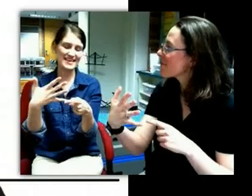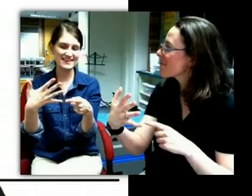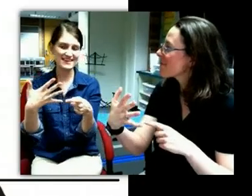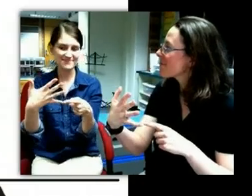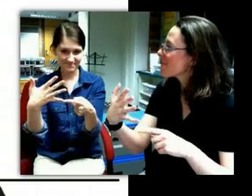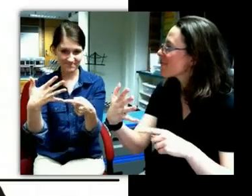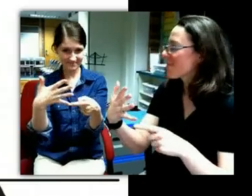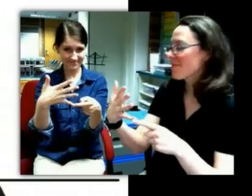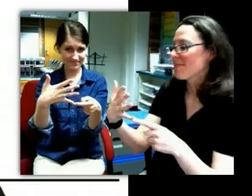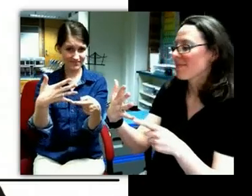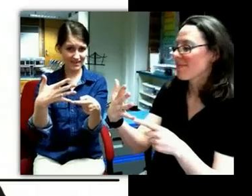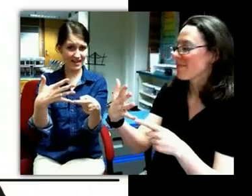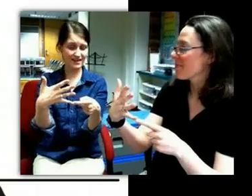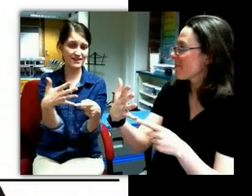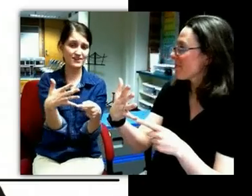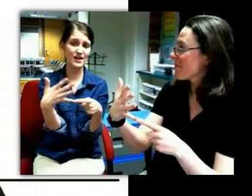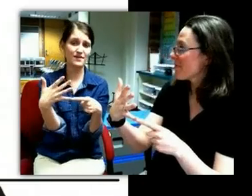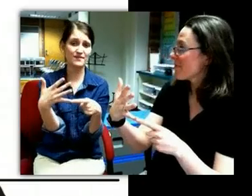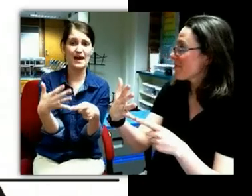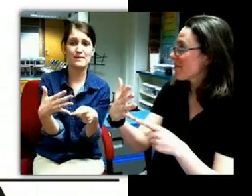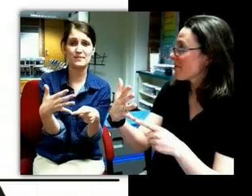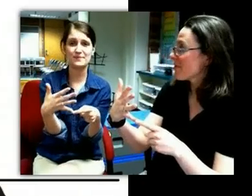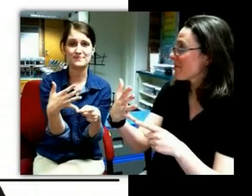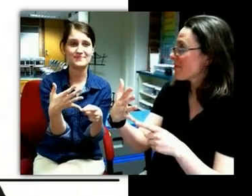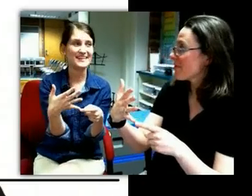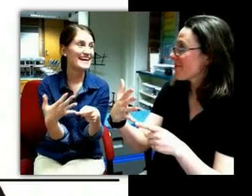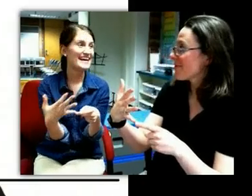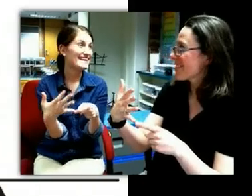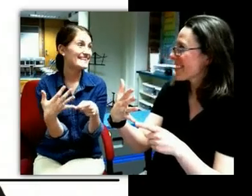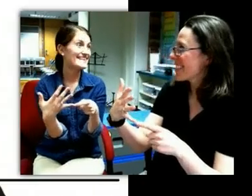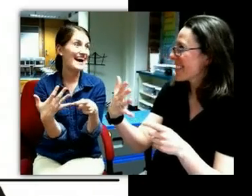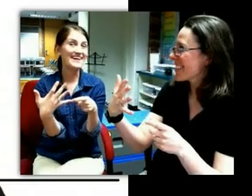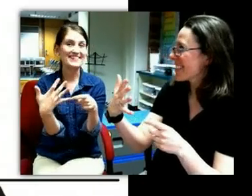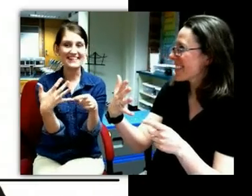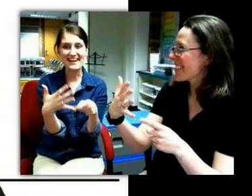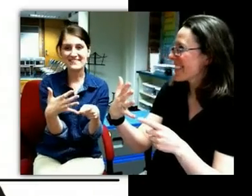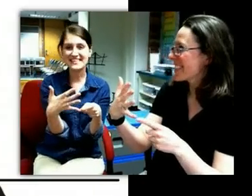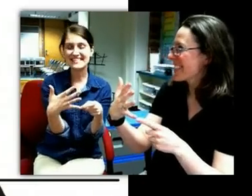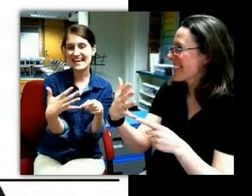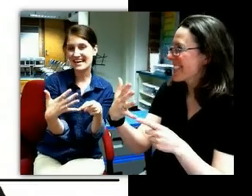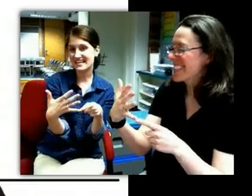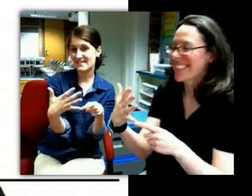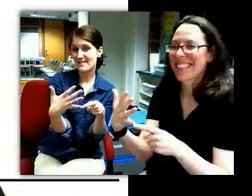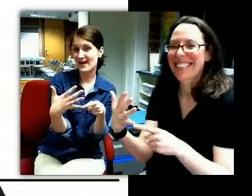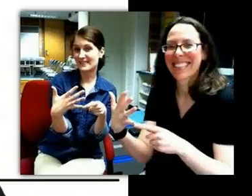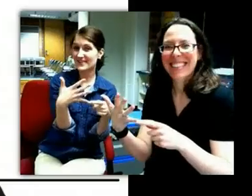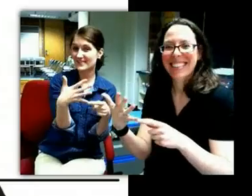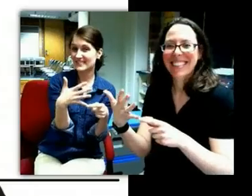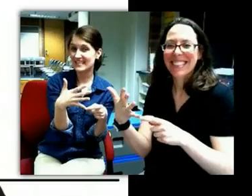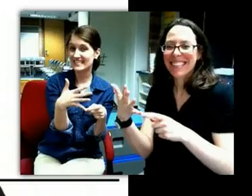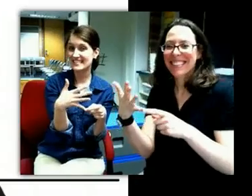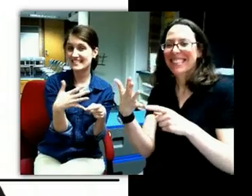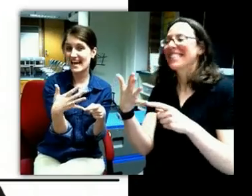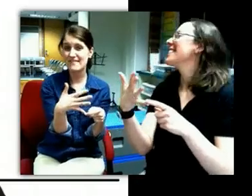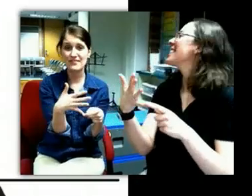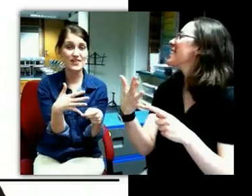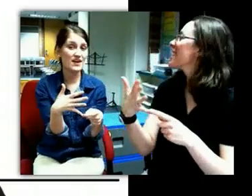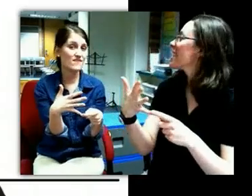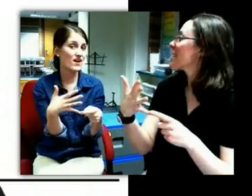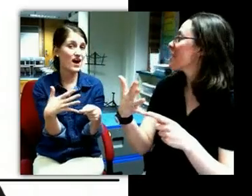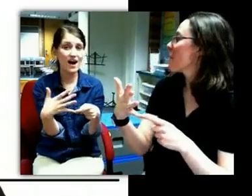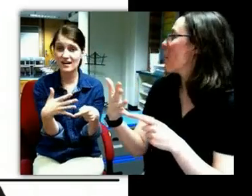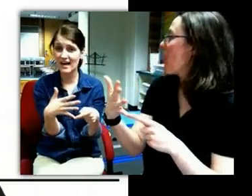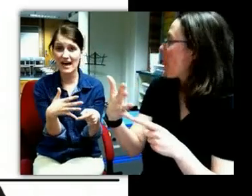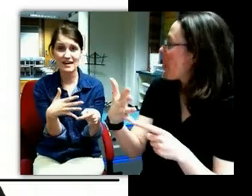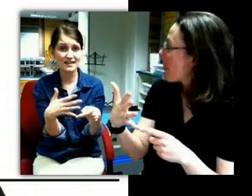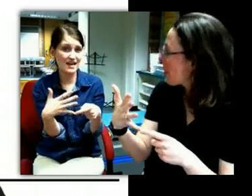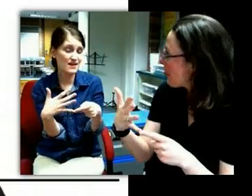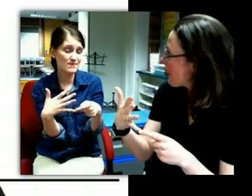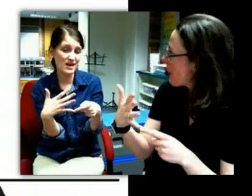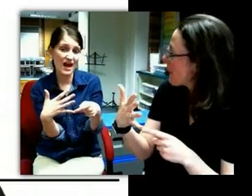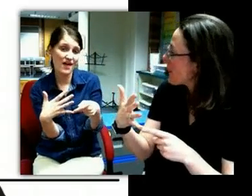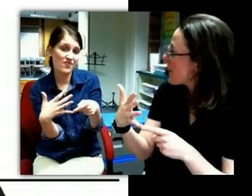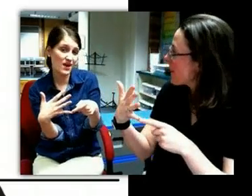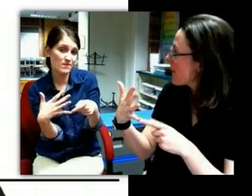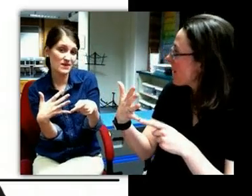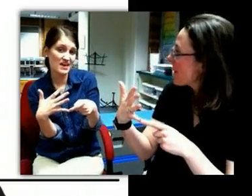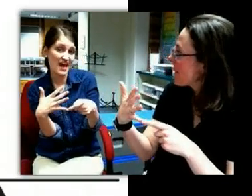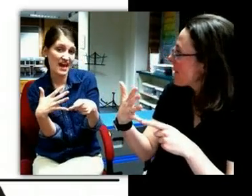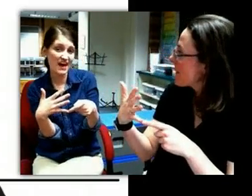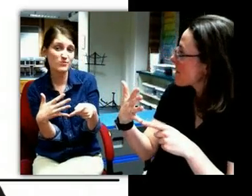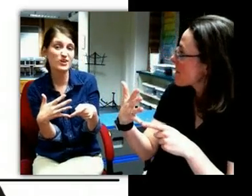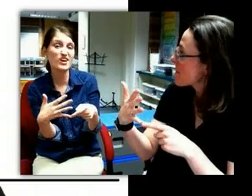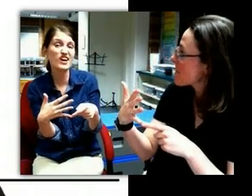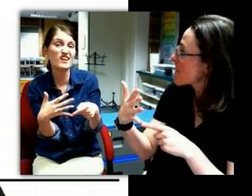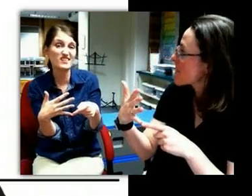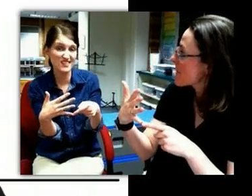with your pinky, and here's our rap. Now let me tell you about the notes on the staff. They've all got a name, and on